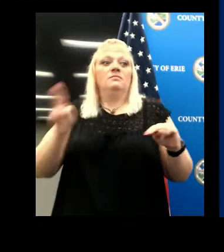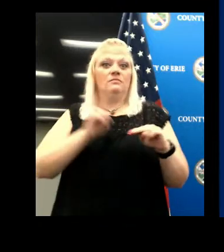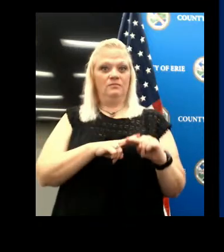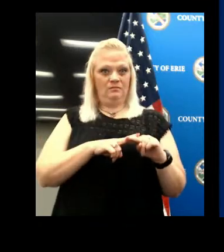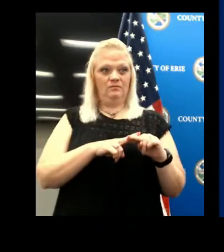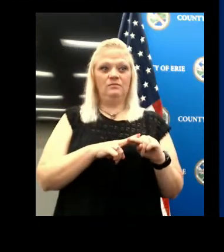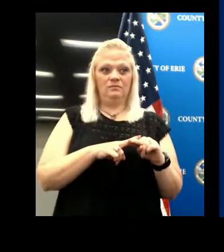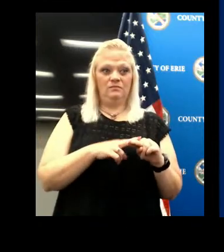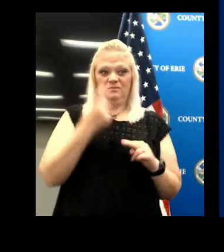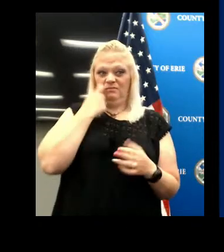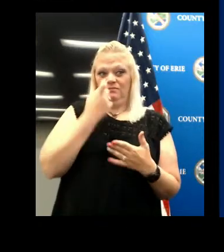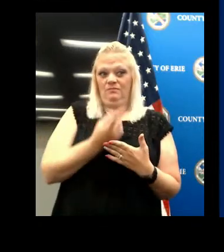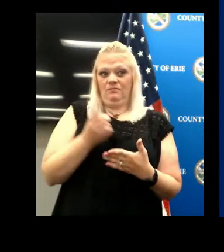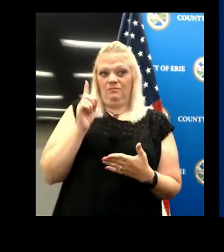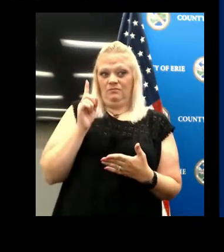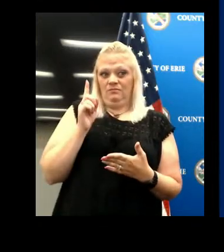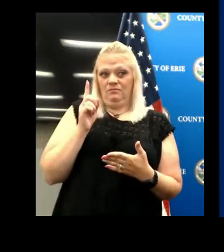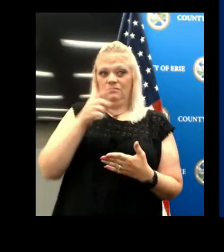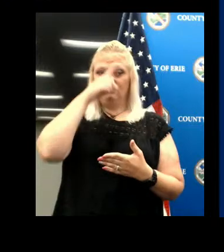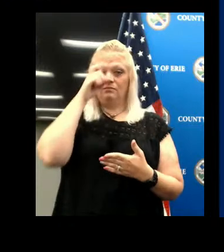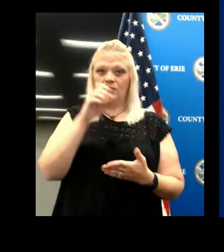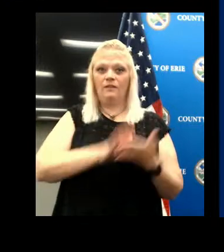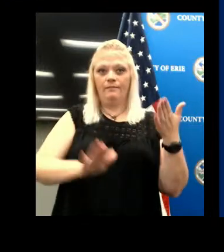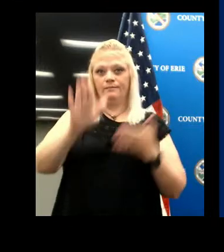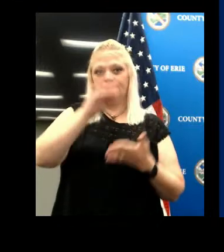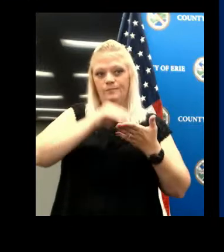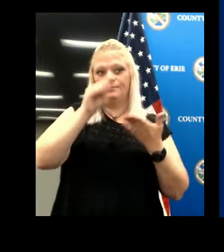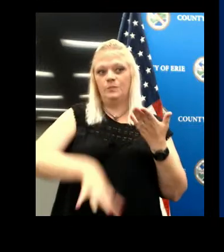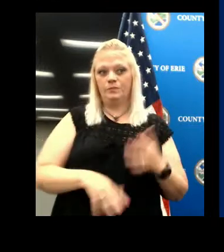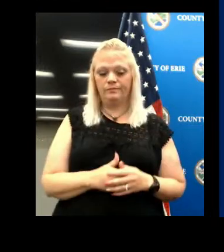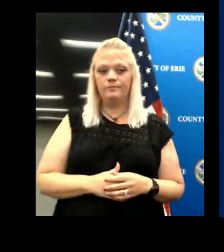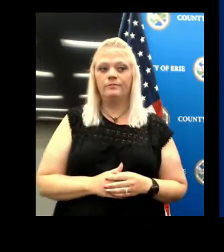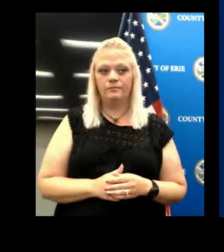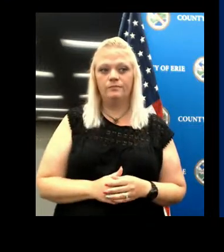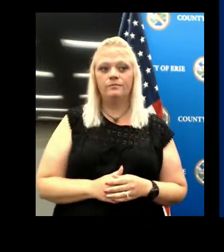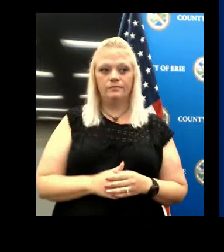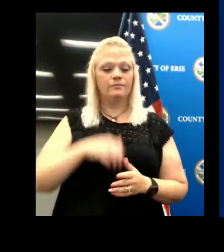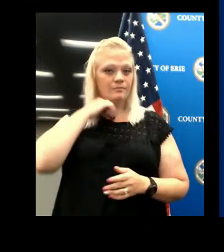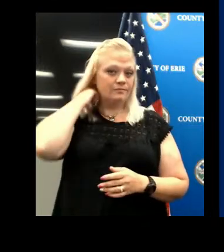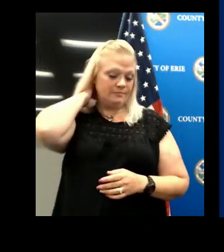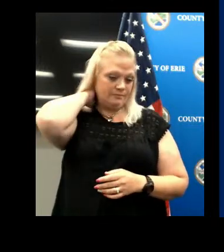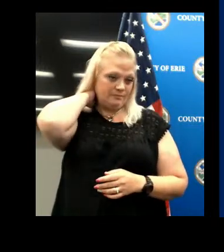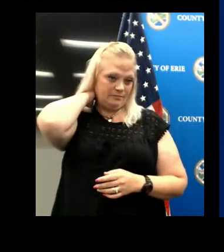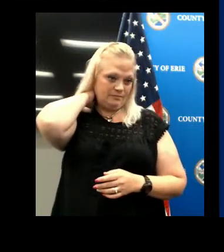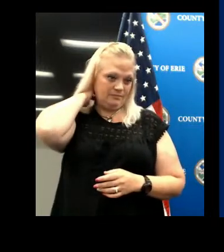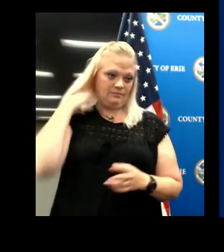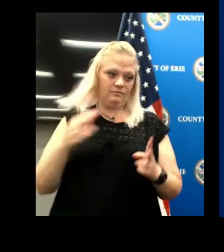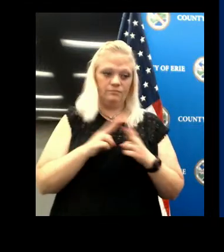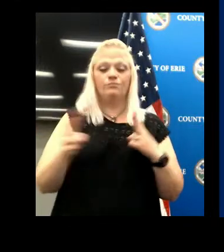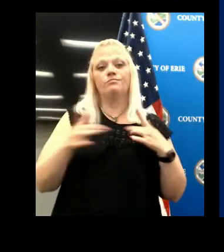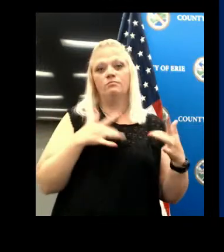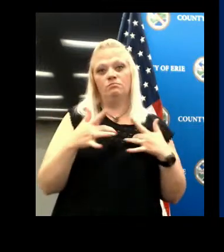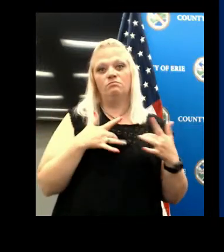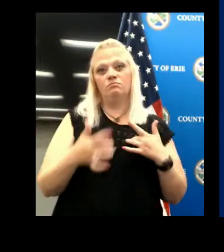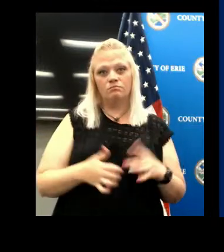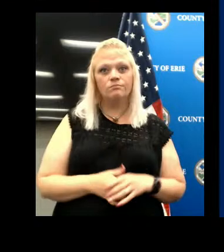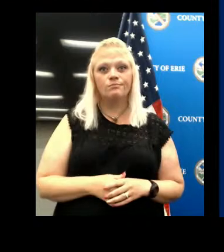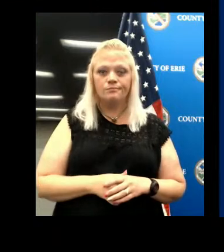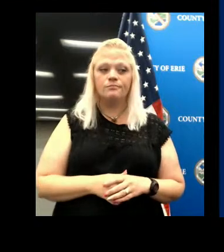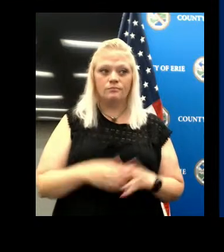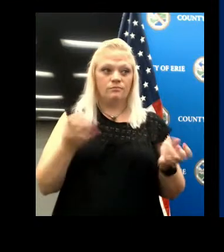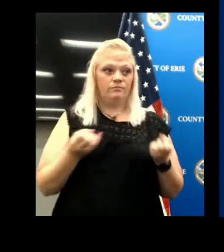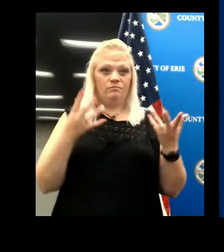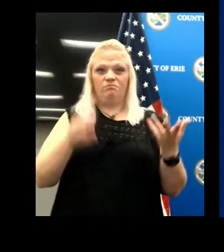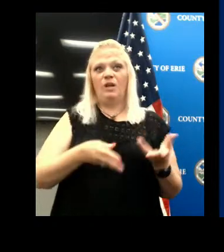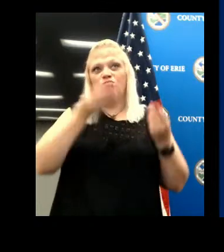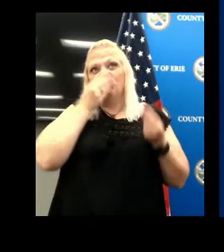the last week is because of college students. It's concerning, very concerning. And a lot of them don't